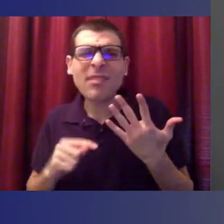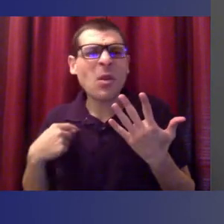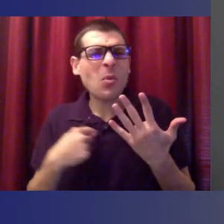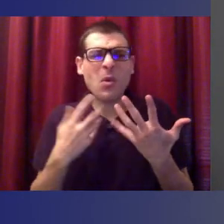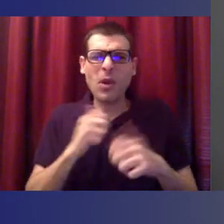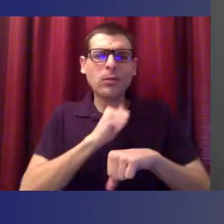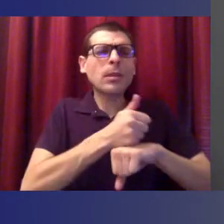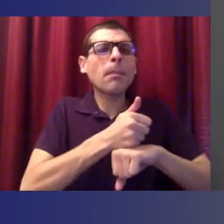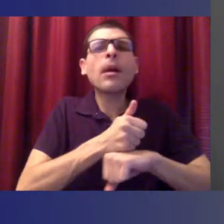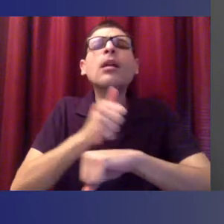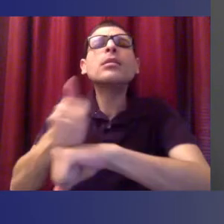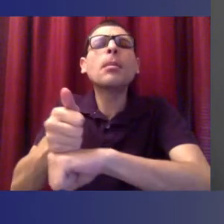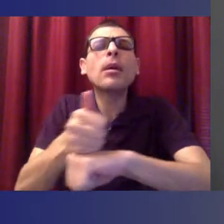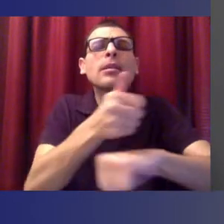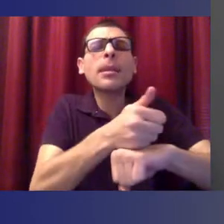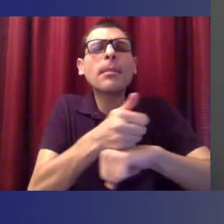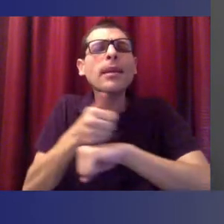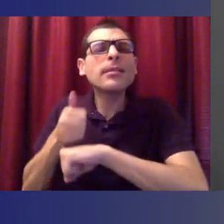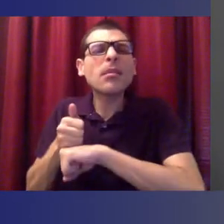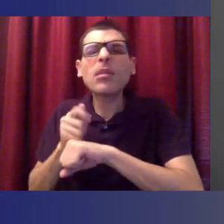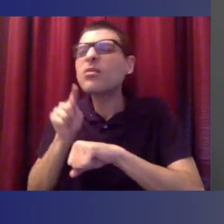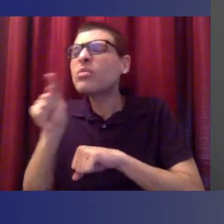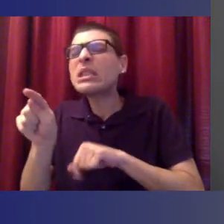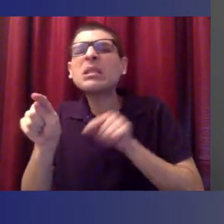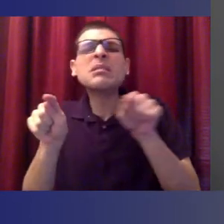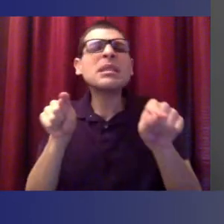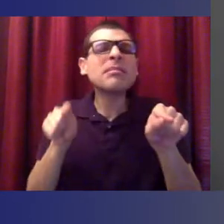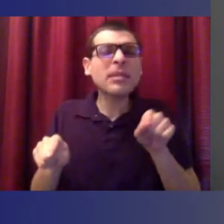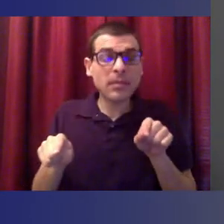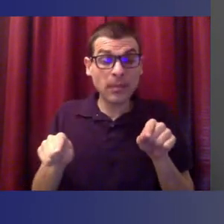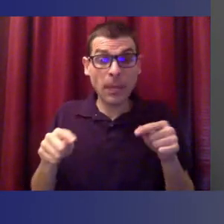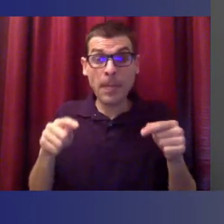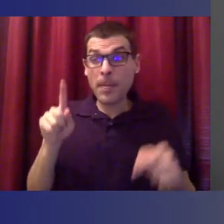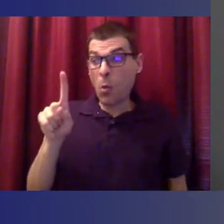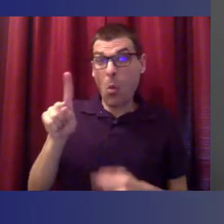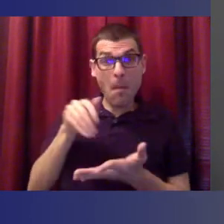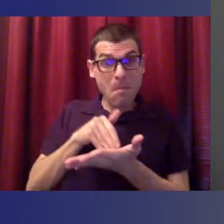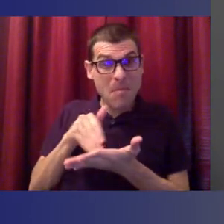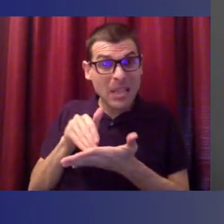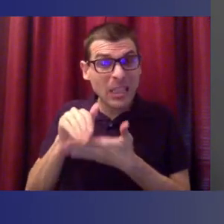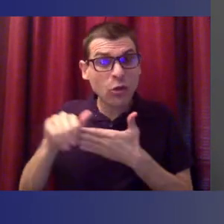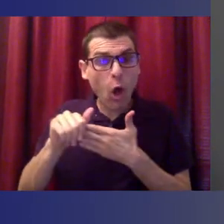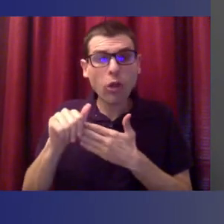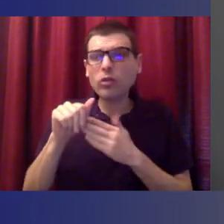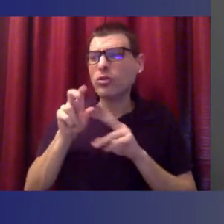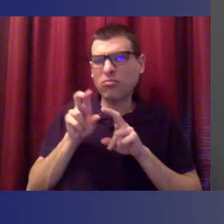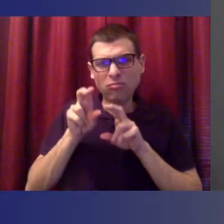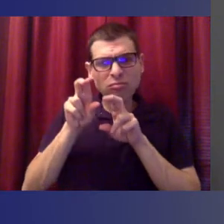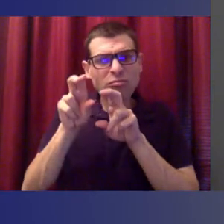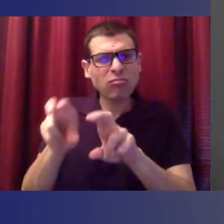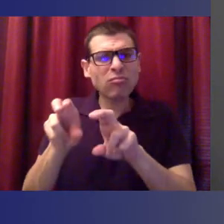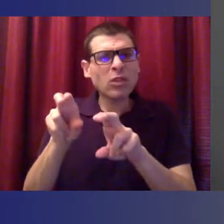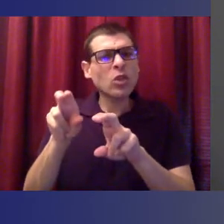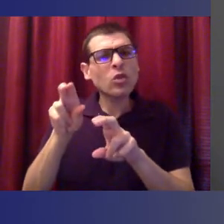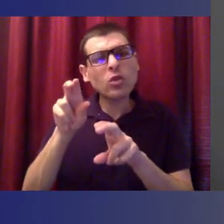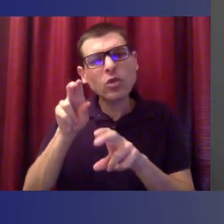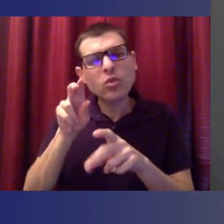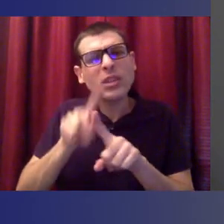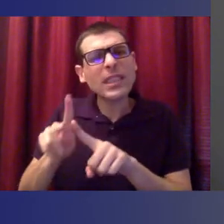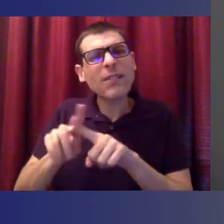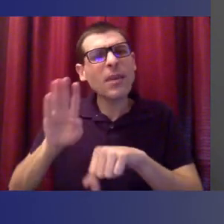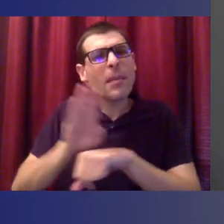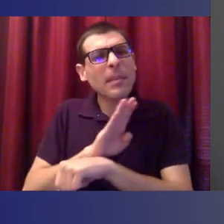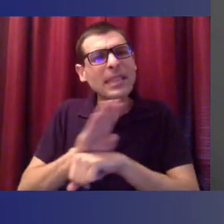School to distributing $1 million to East County businesses with priority given to BIPOC and